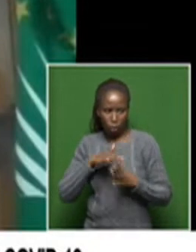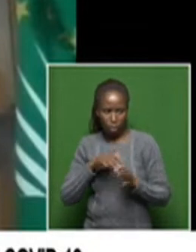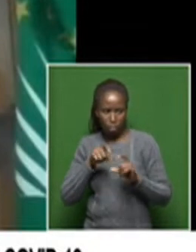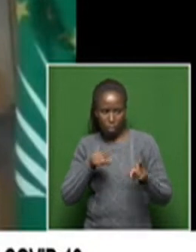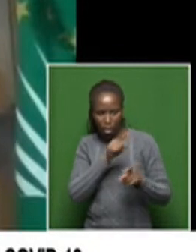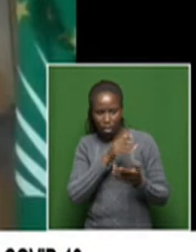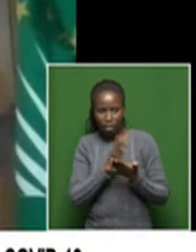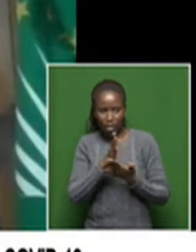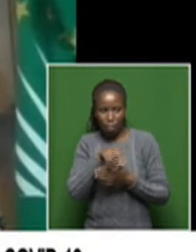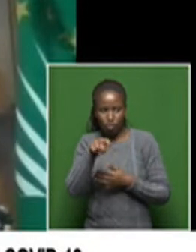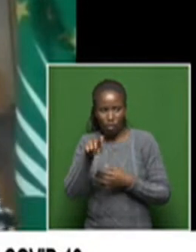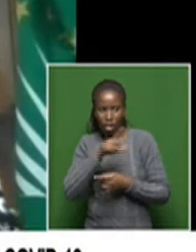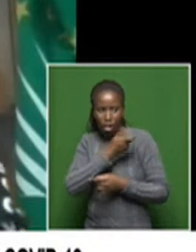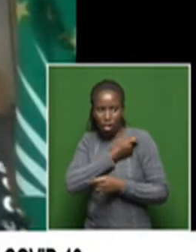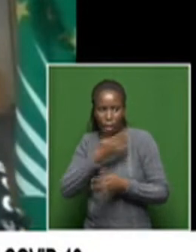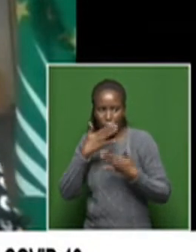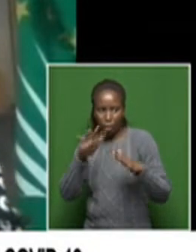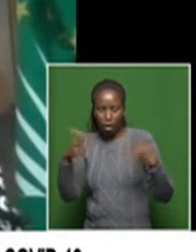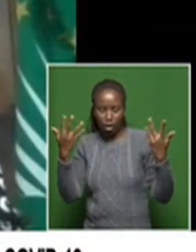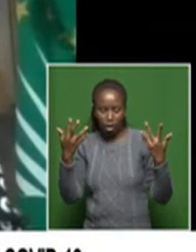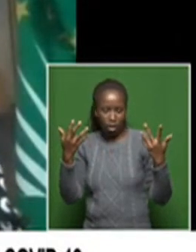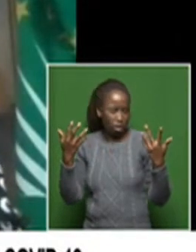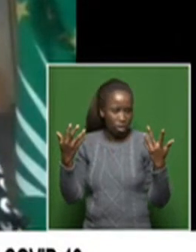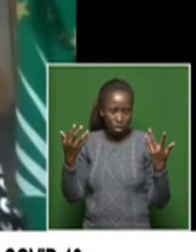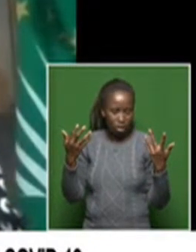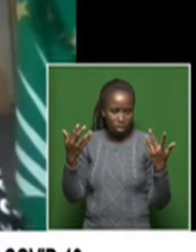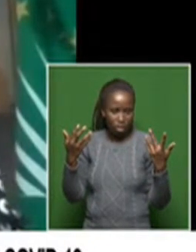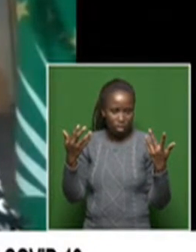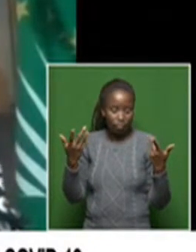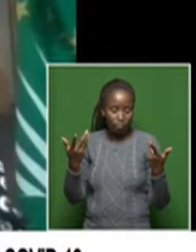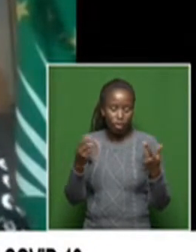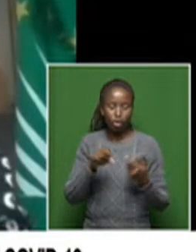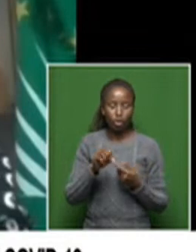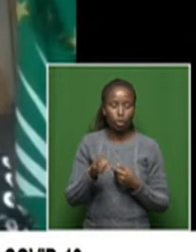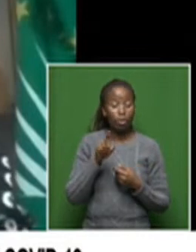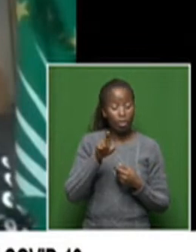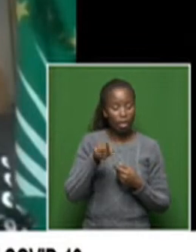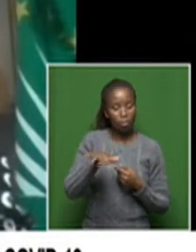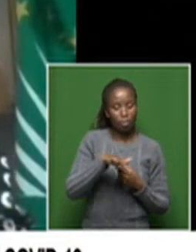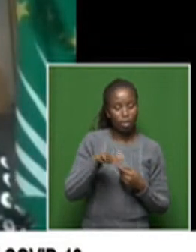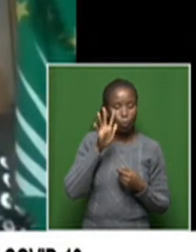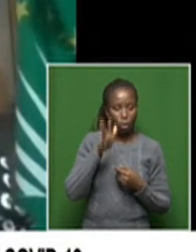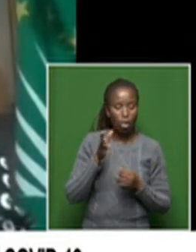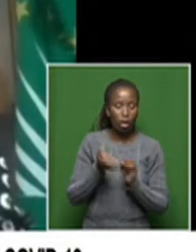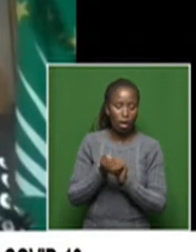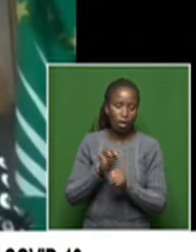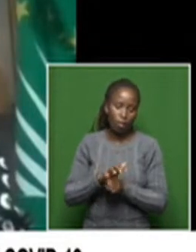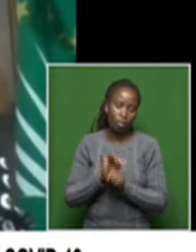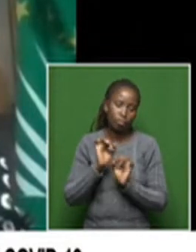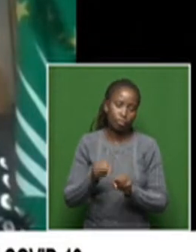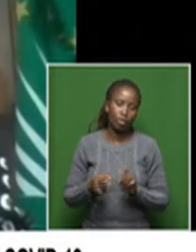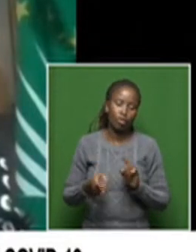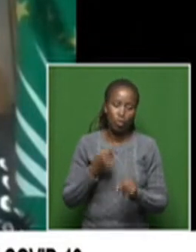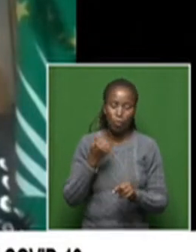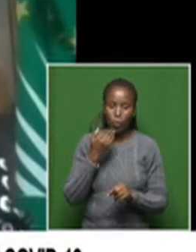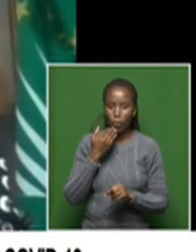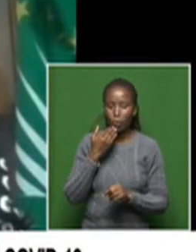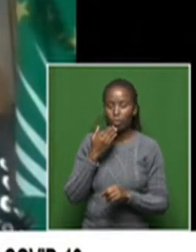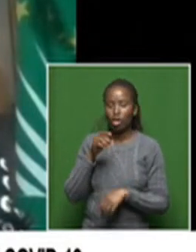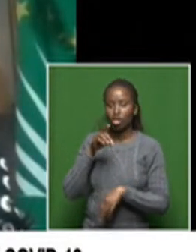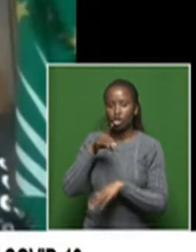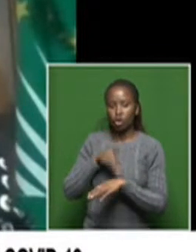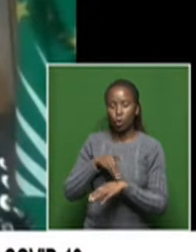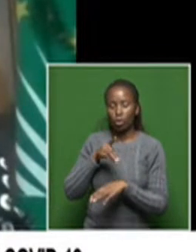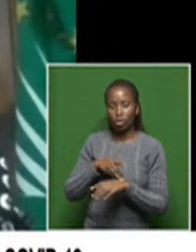maybe tour operators or tour guides who are not vaccinated. So that area would be able to be covered by Dr. Barry